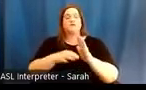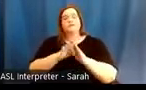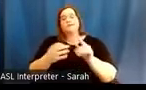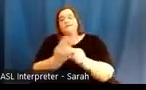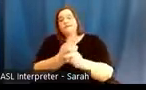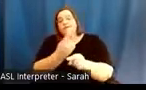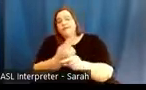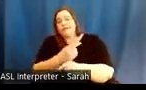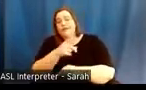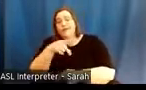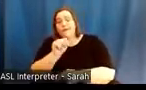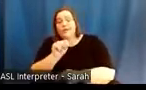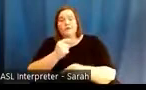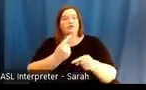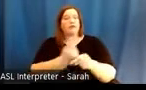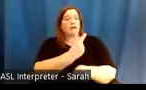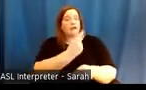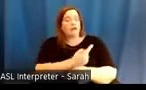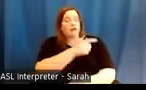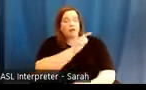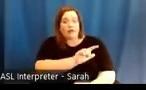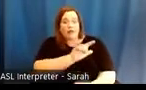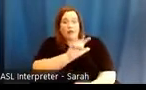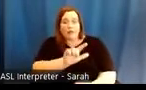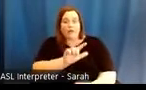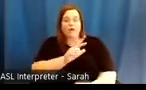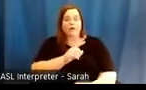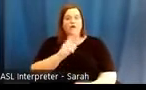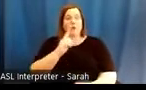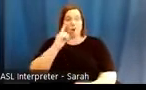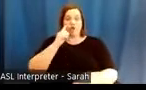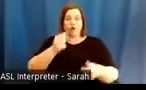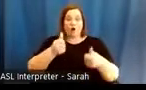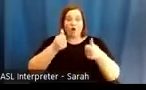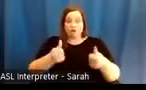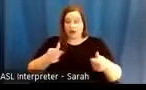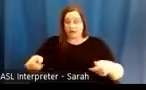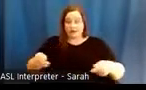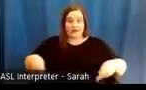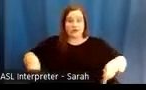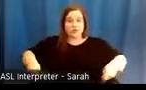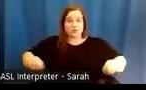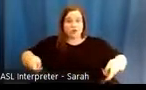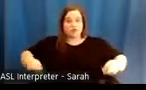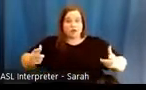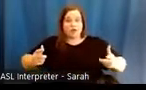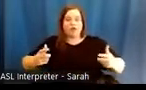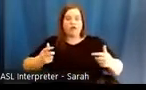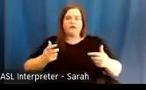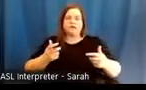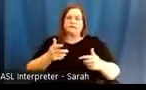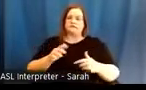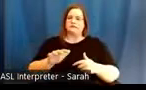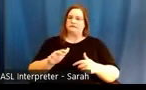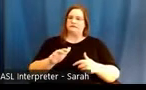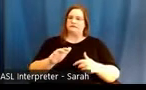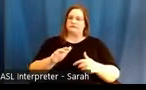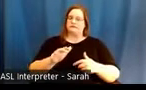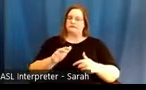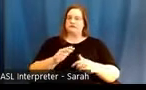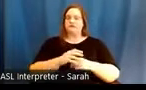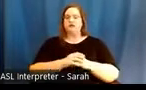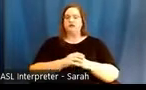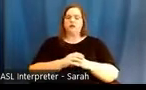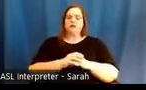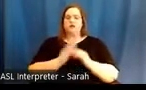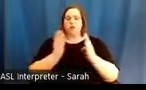through a regular landlord. We thought it was going to be great. His wheelchair was, you know, it's still a little iffy on fitting through the doorways, but I could